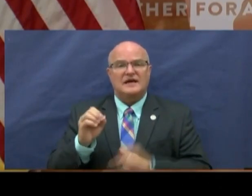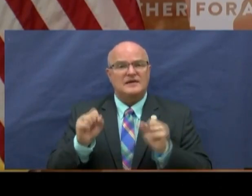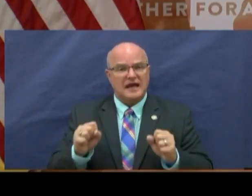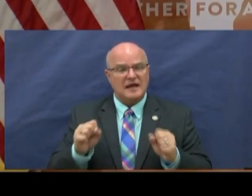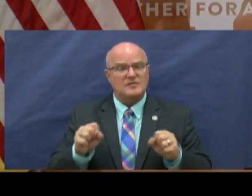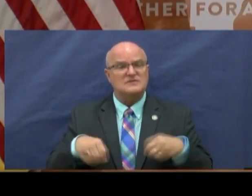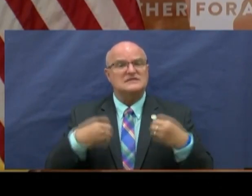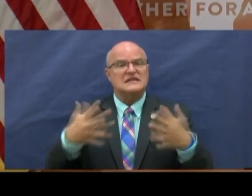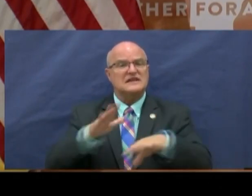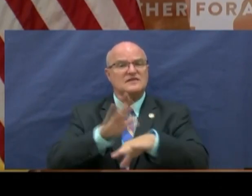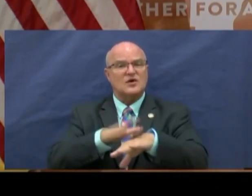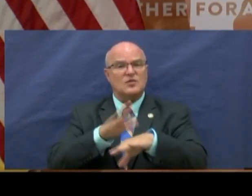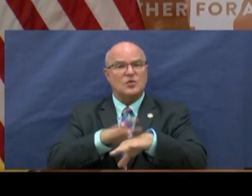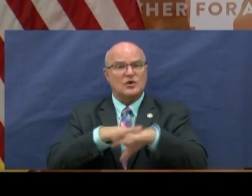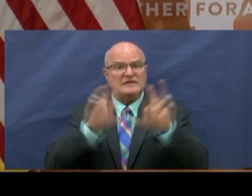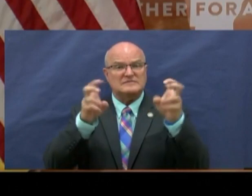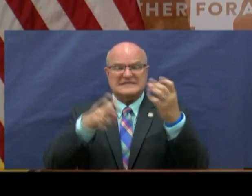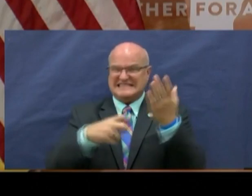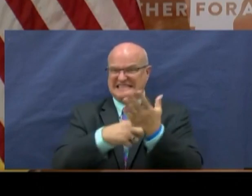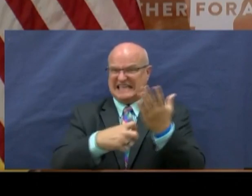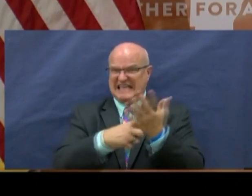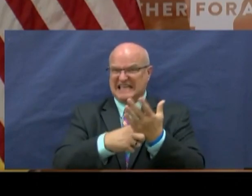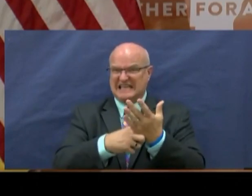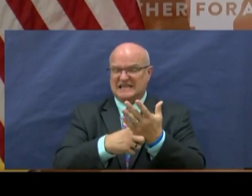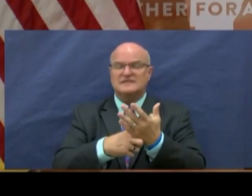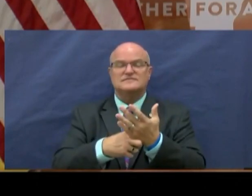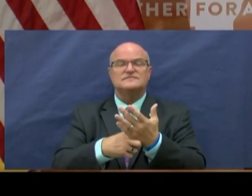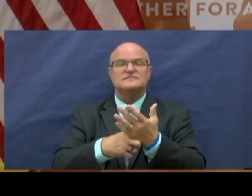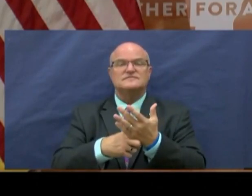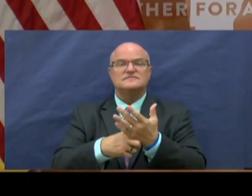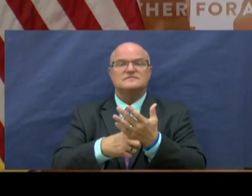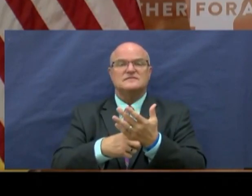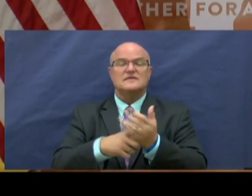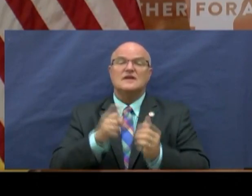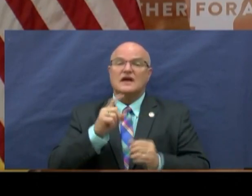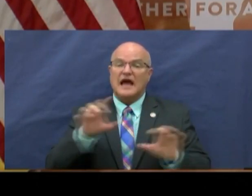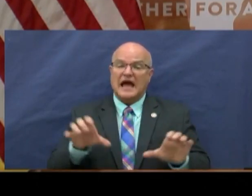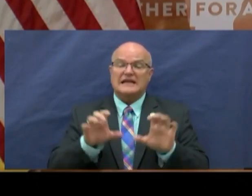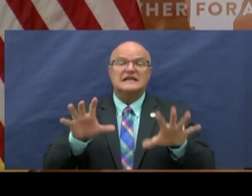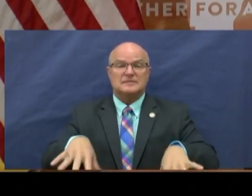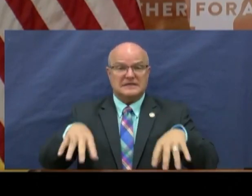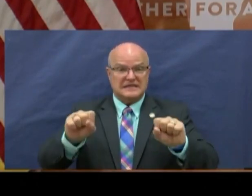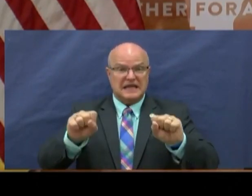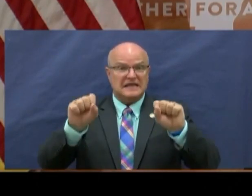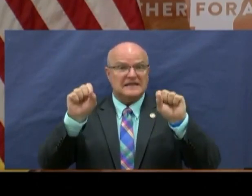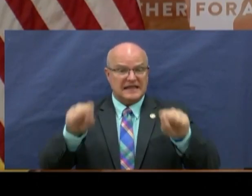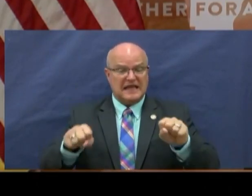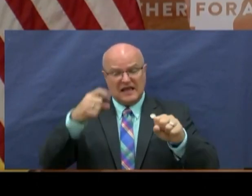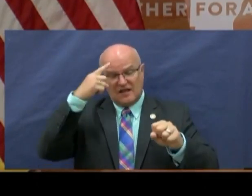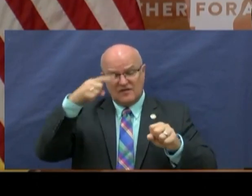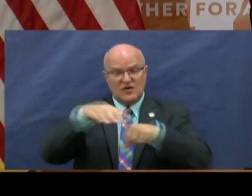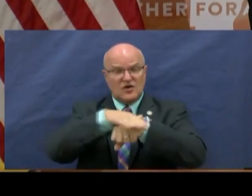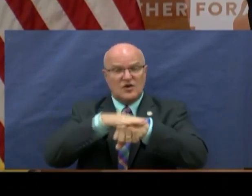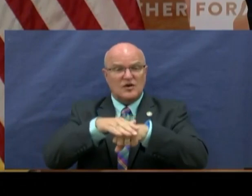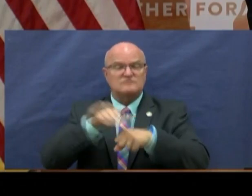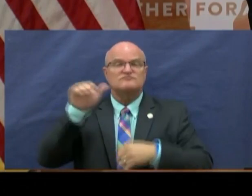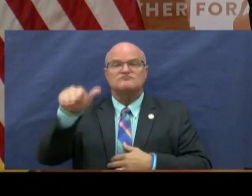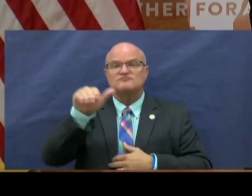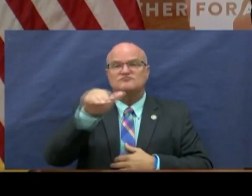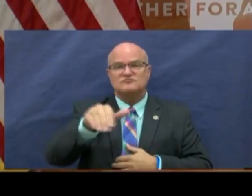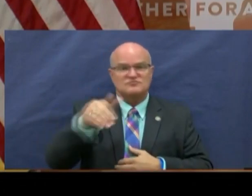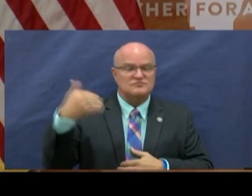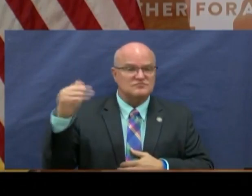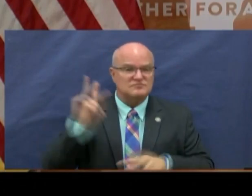to give a warning ticket, warning citation. There's actions that can be taken locally to remind people of their